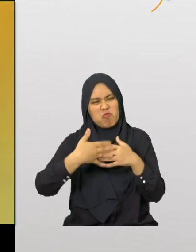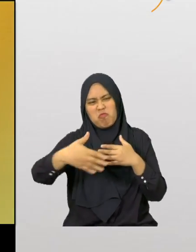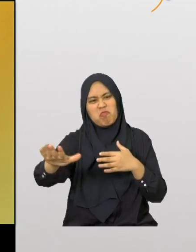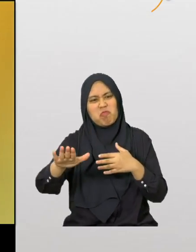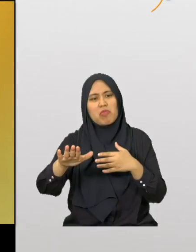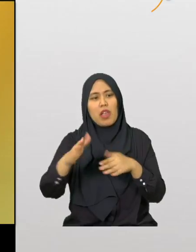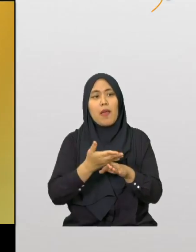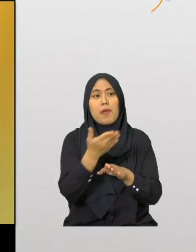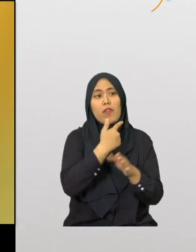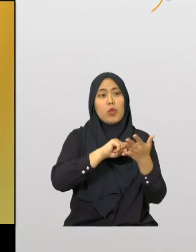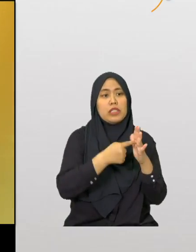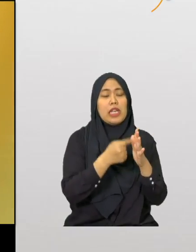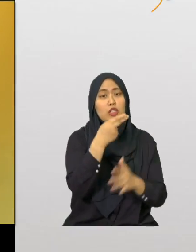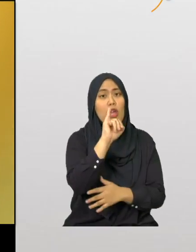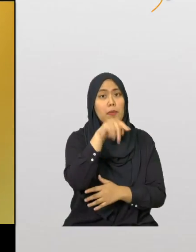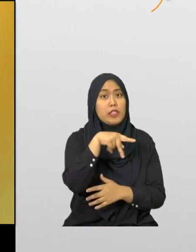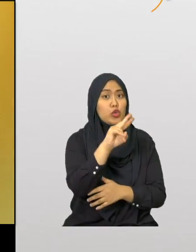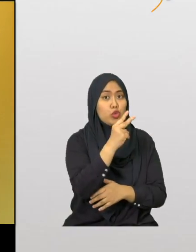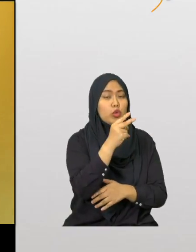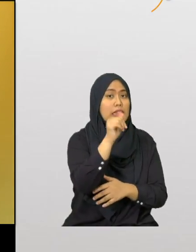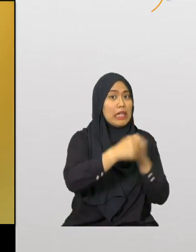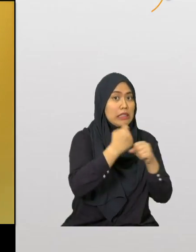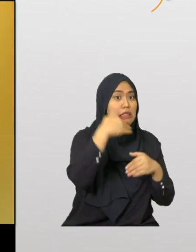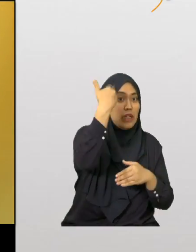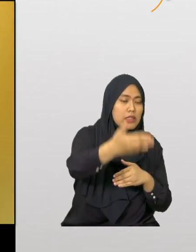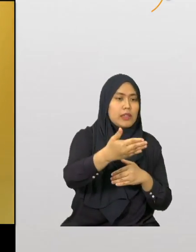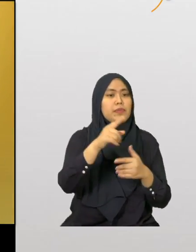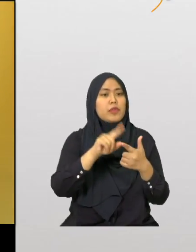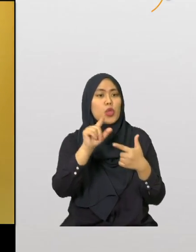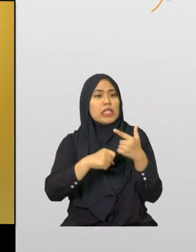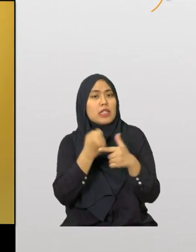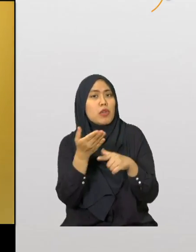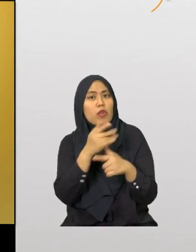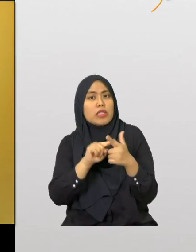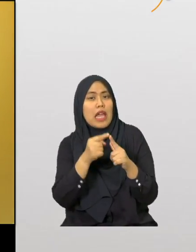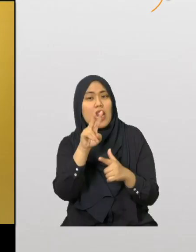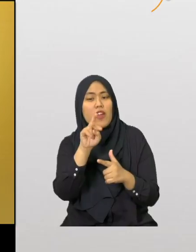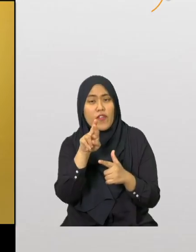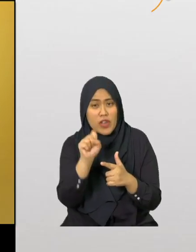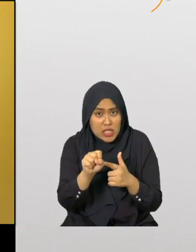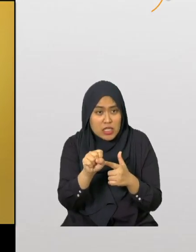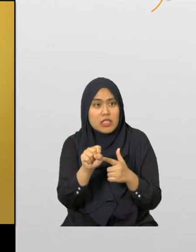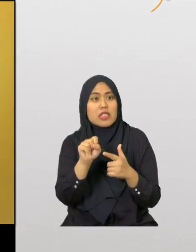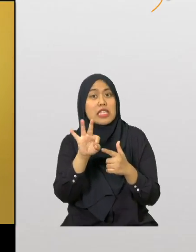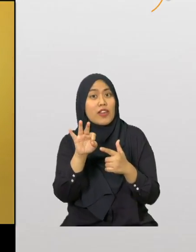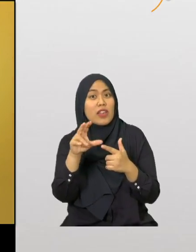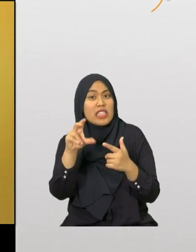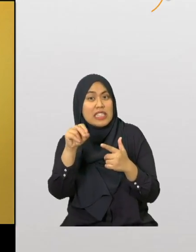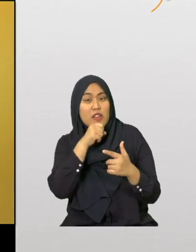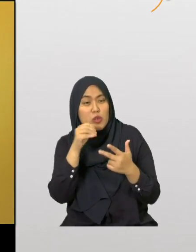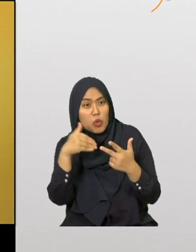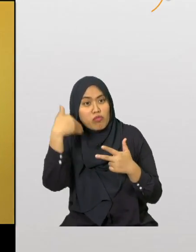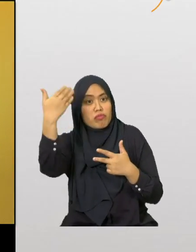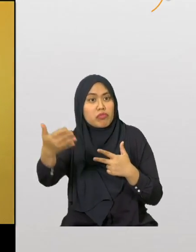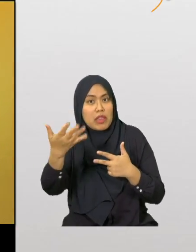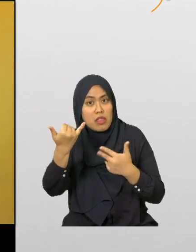HIP2. 20 years before we start VERS. And if you are 30 years old and get enrolled in